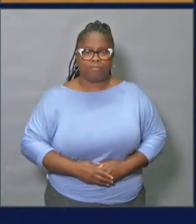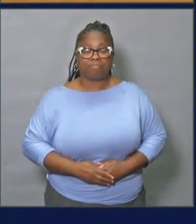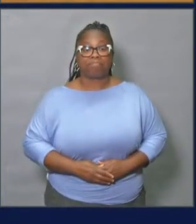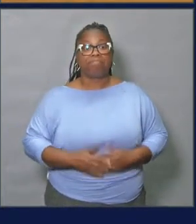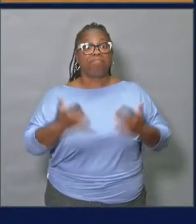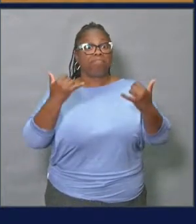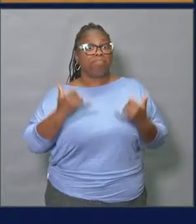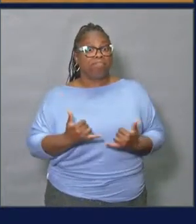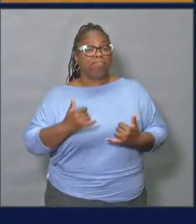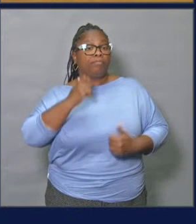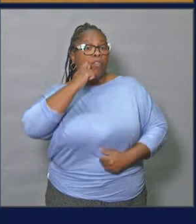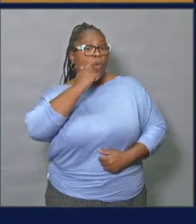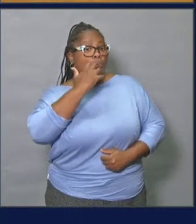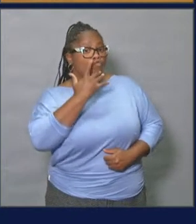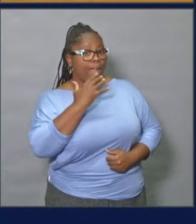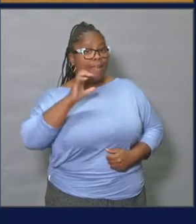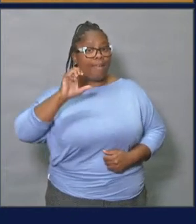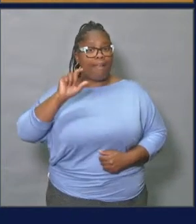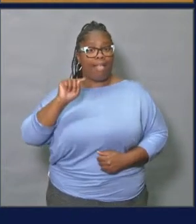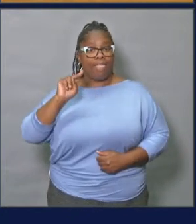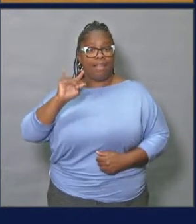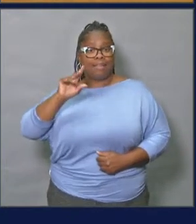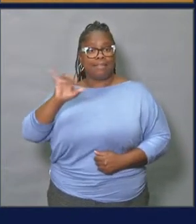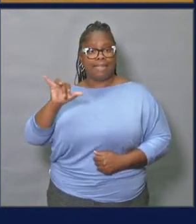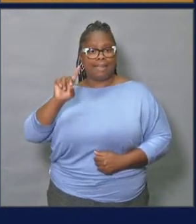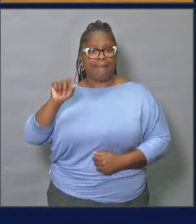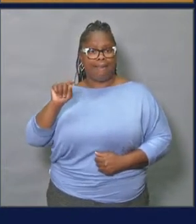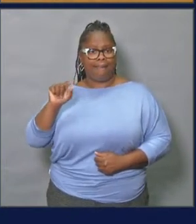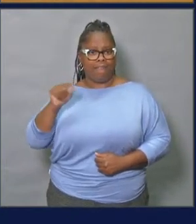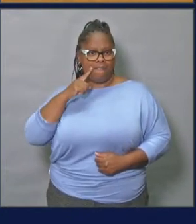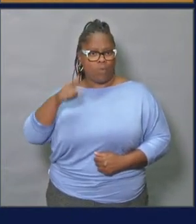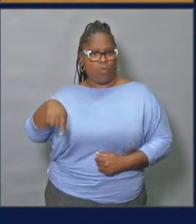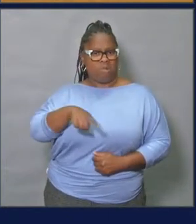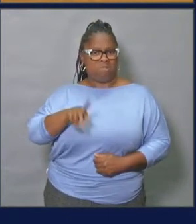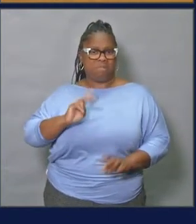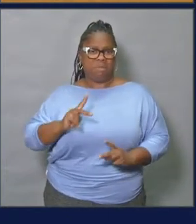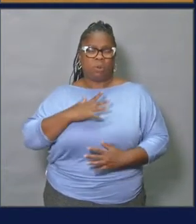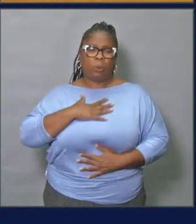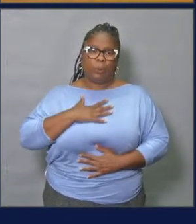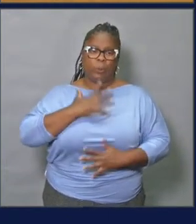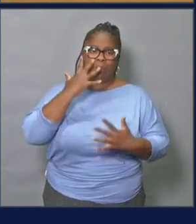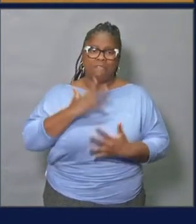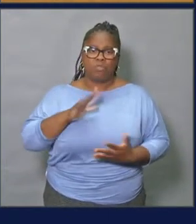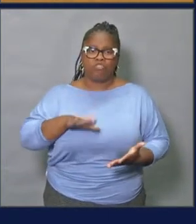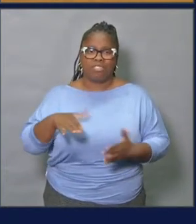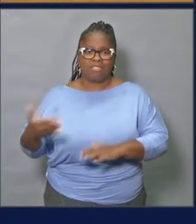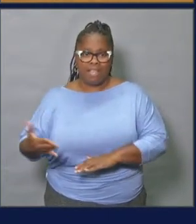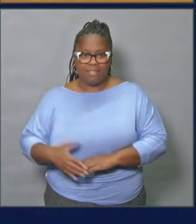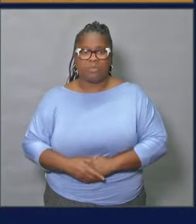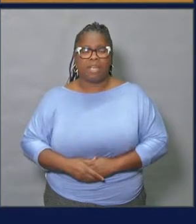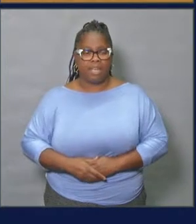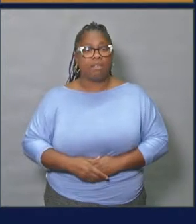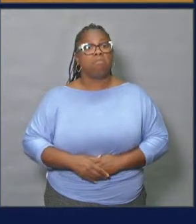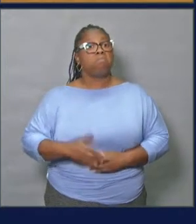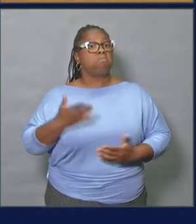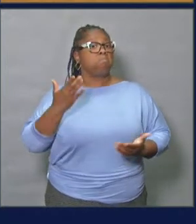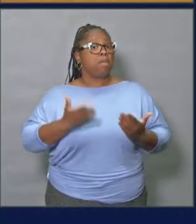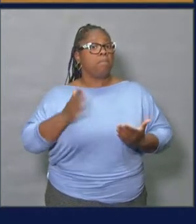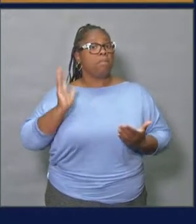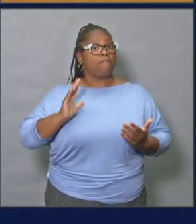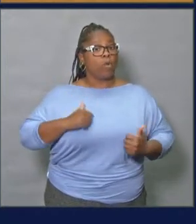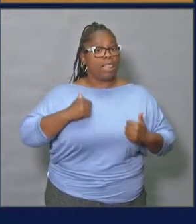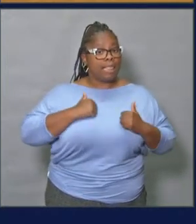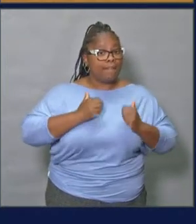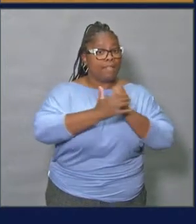race and ethnicity of the deaths of the people who unfortunately passed away, who either resided in skilled nursing